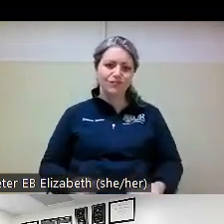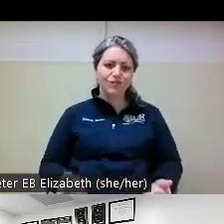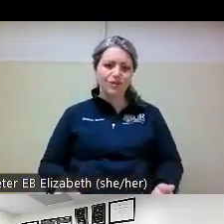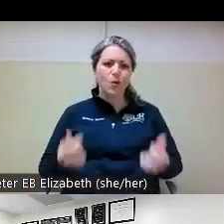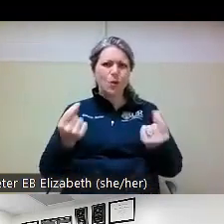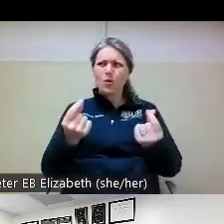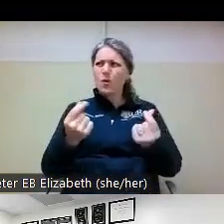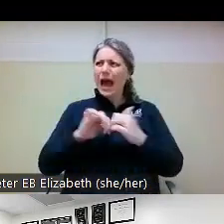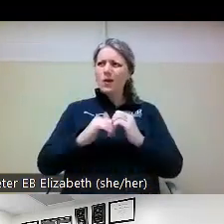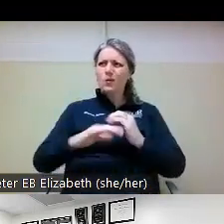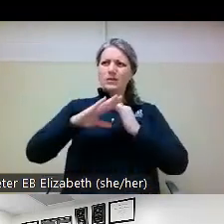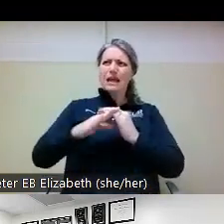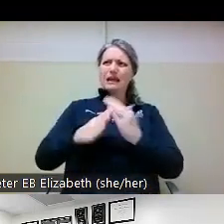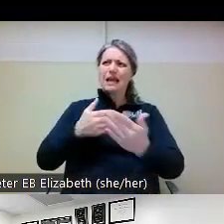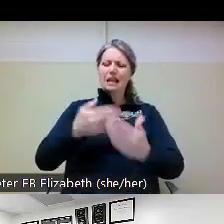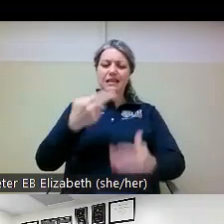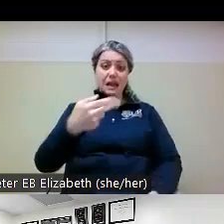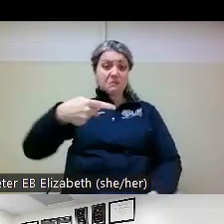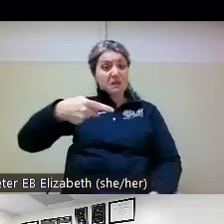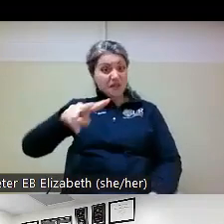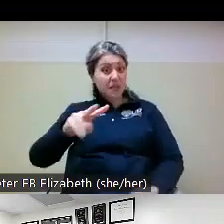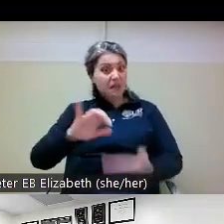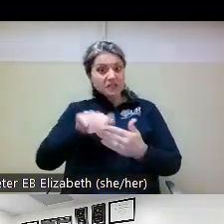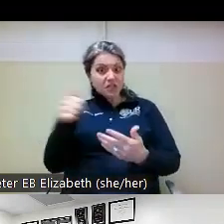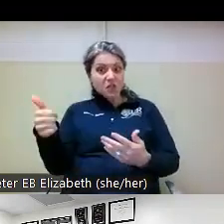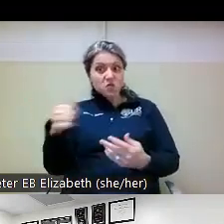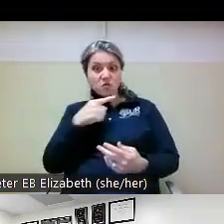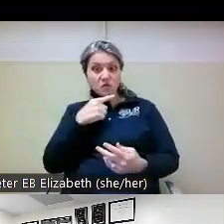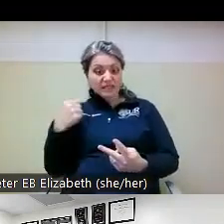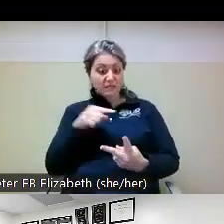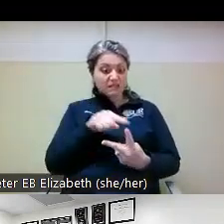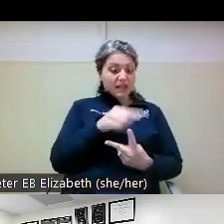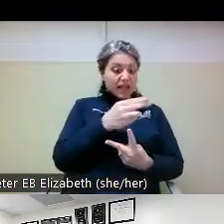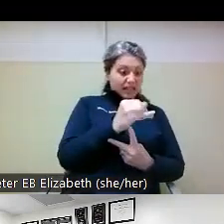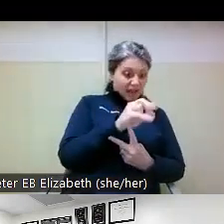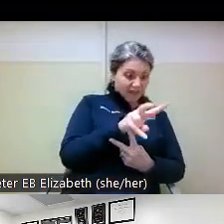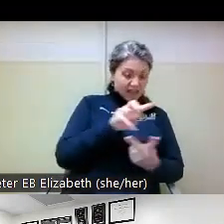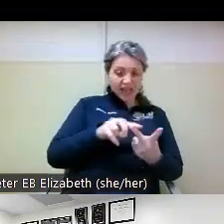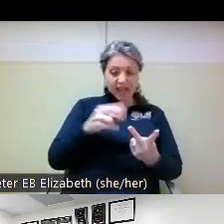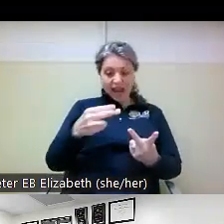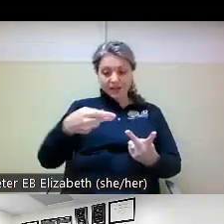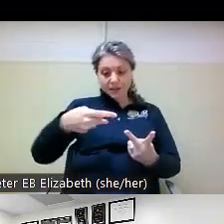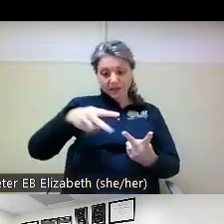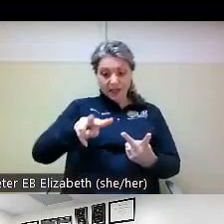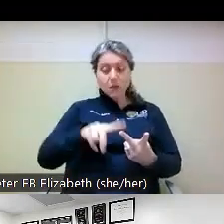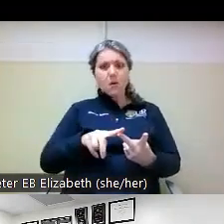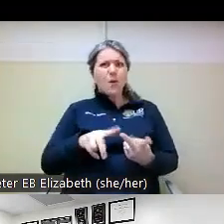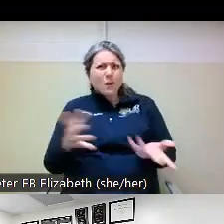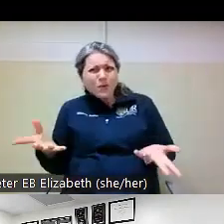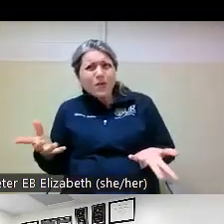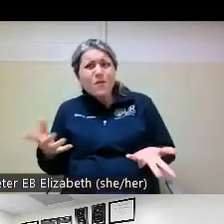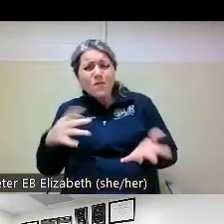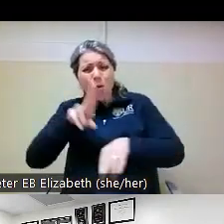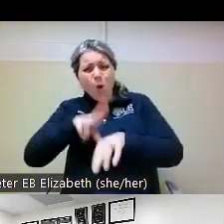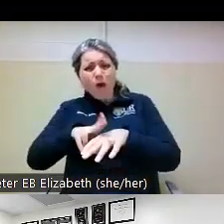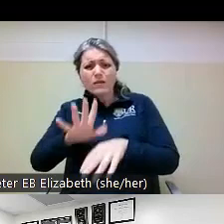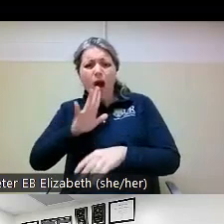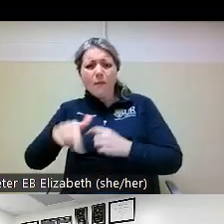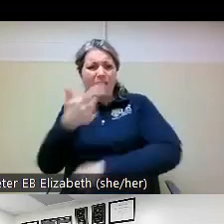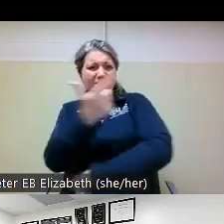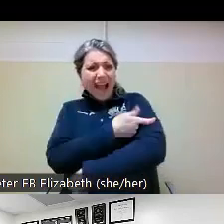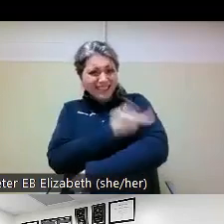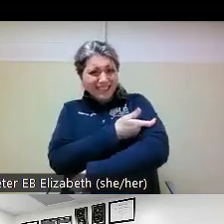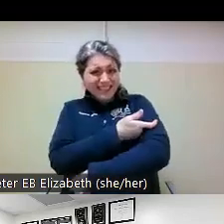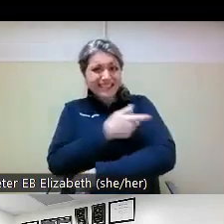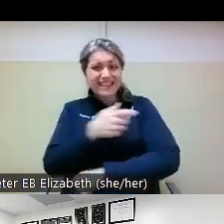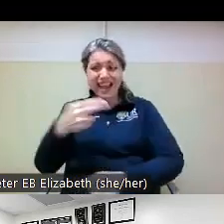against HPV, since that's the other big risk factor? Well, we'd be remiss not to talk about the HPV vaccine, since the University of Rochester actually played